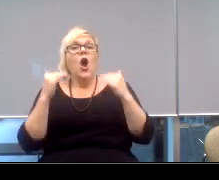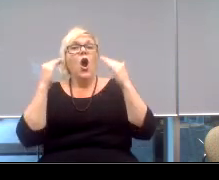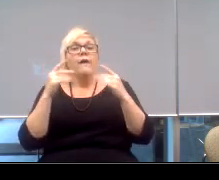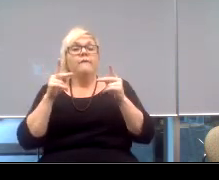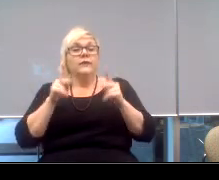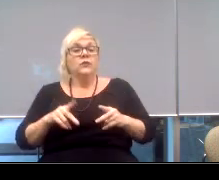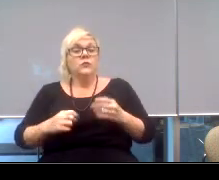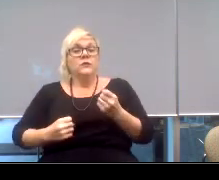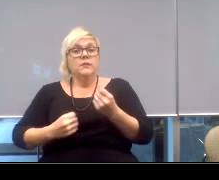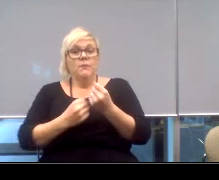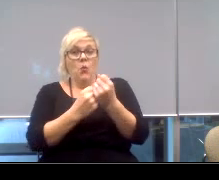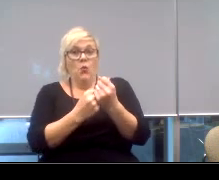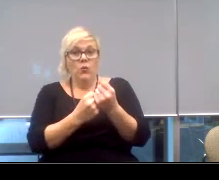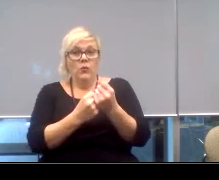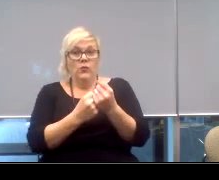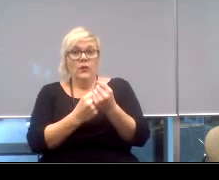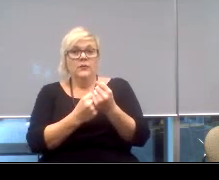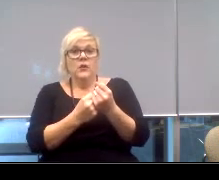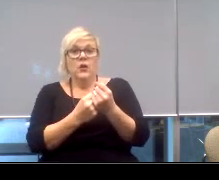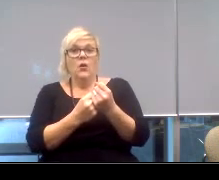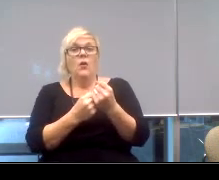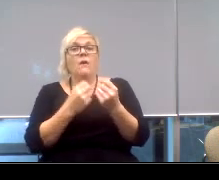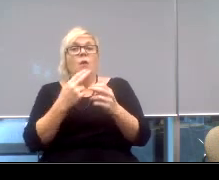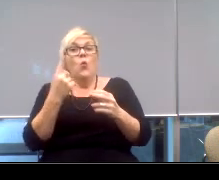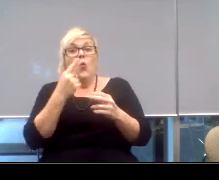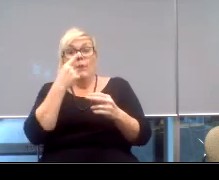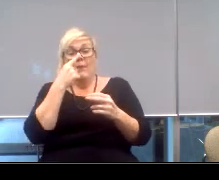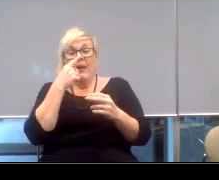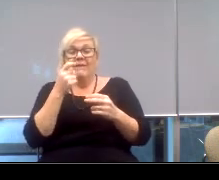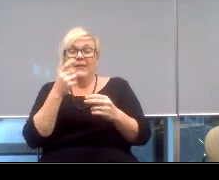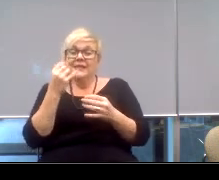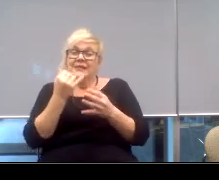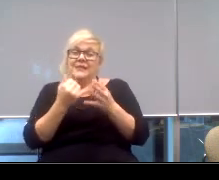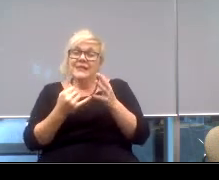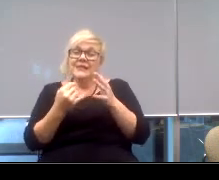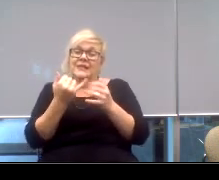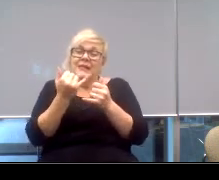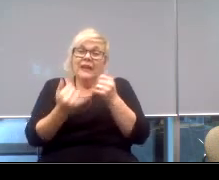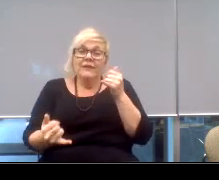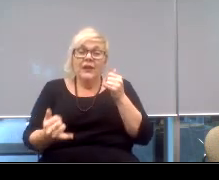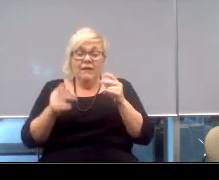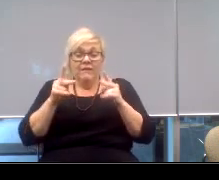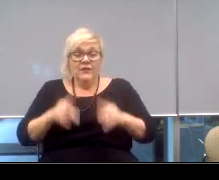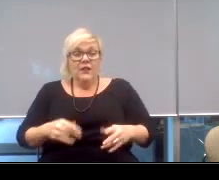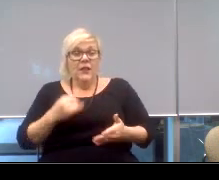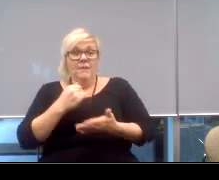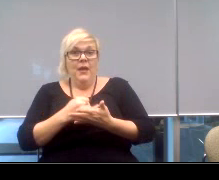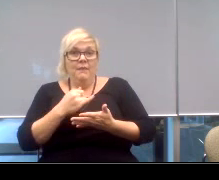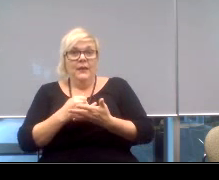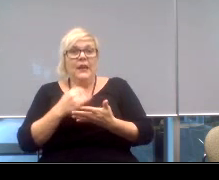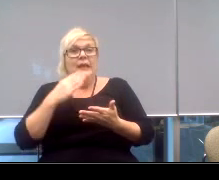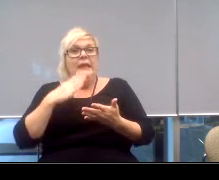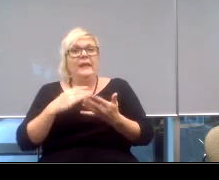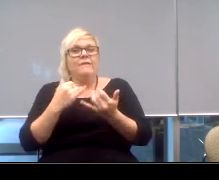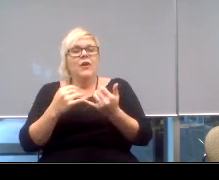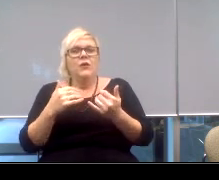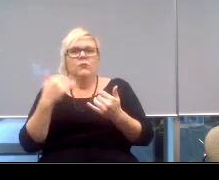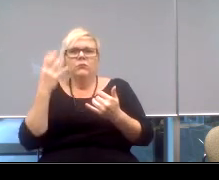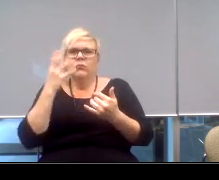to incorporate a high level of physical access provision for people with significant physical impairment and requiring very high levels of